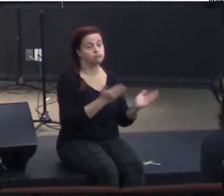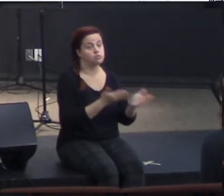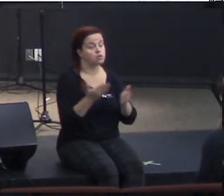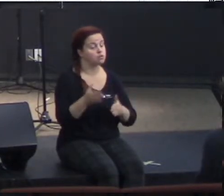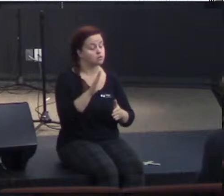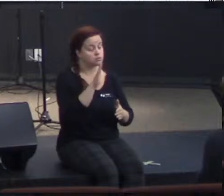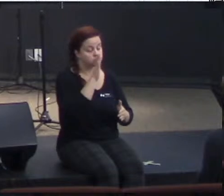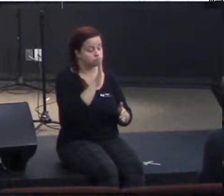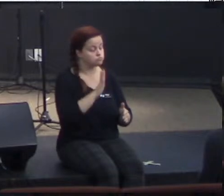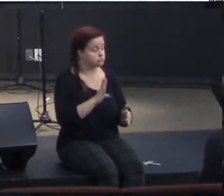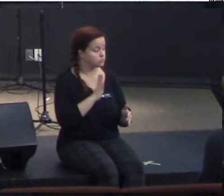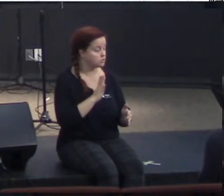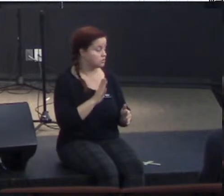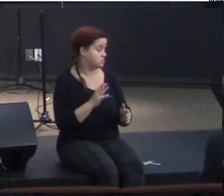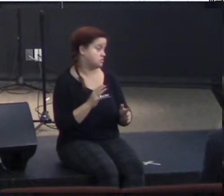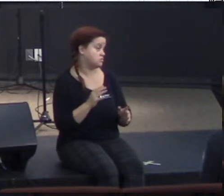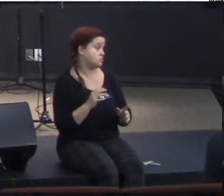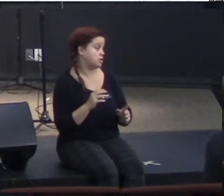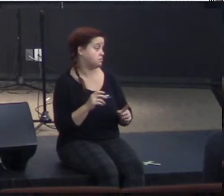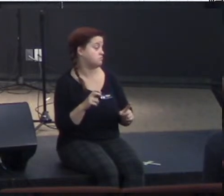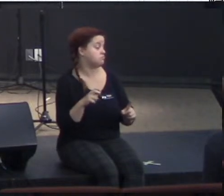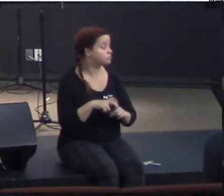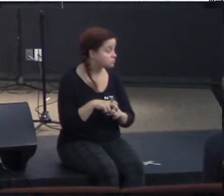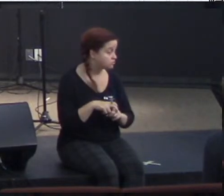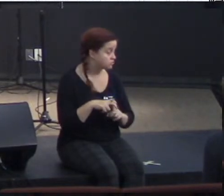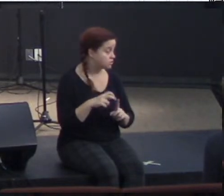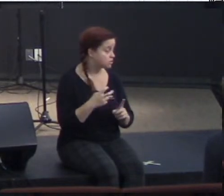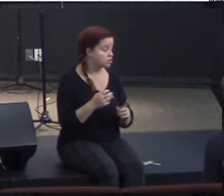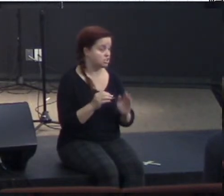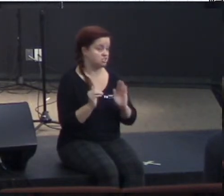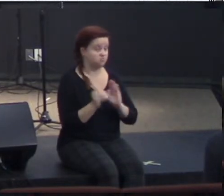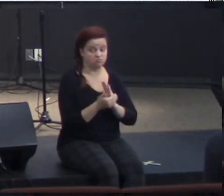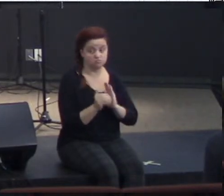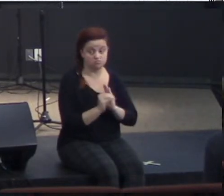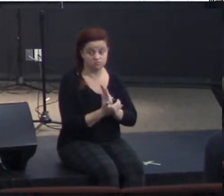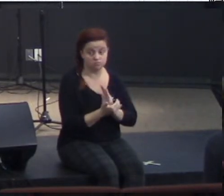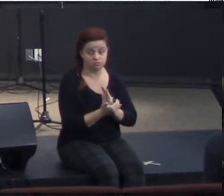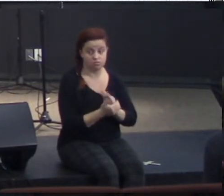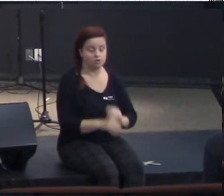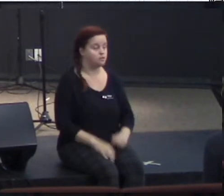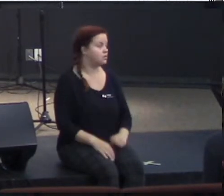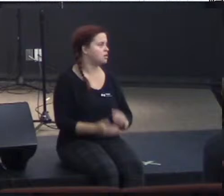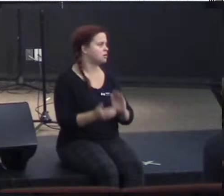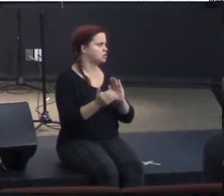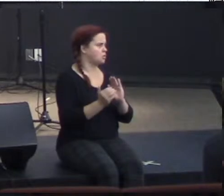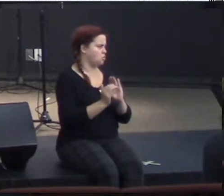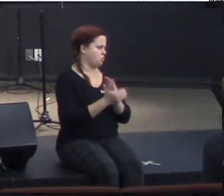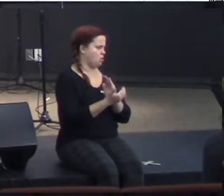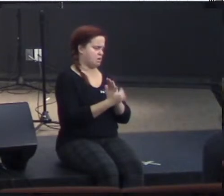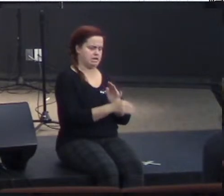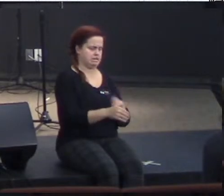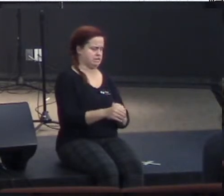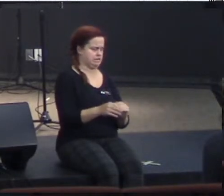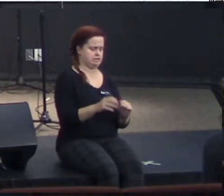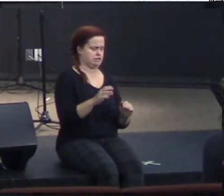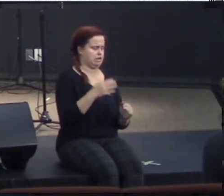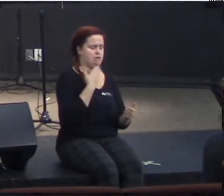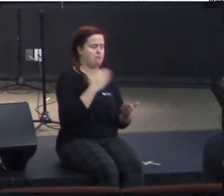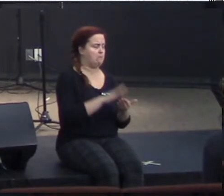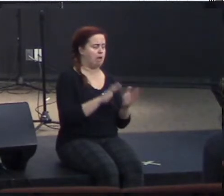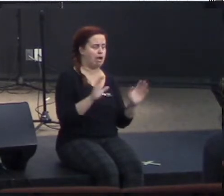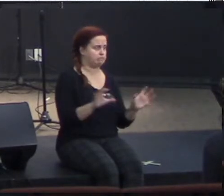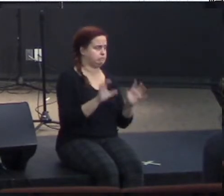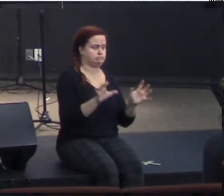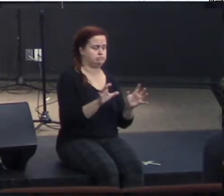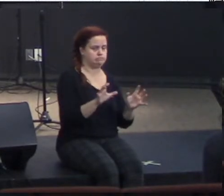act of adultery. Notice he only caught the woman. The guy is nowhere to be seen, but the woman did a very bad thing. And of course,